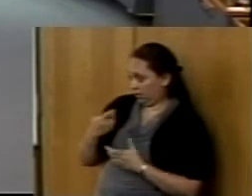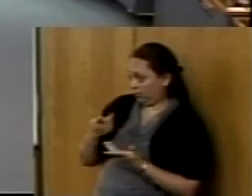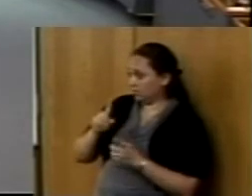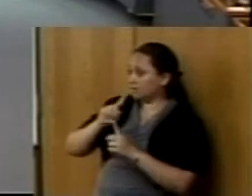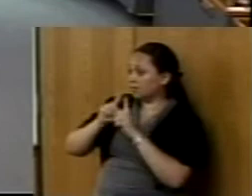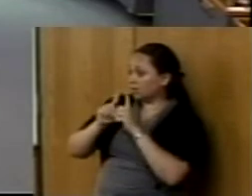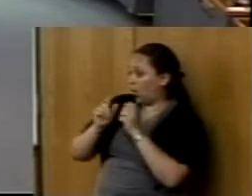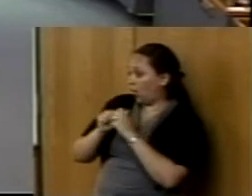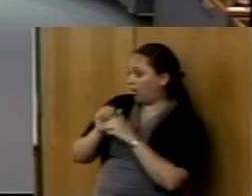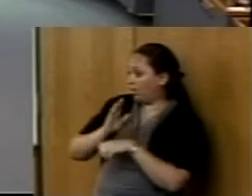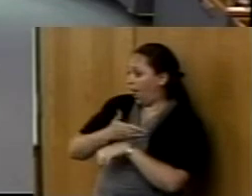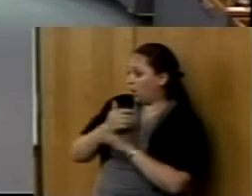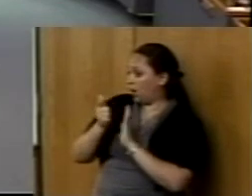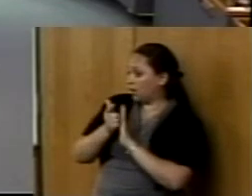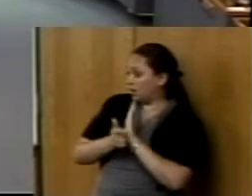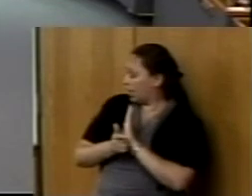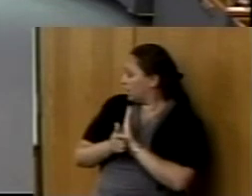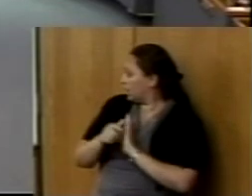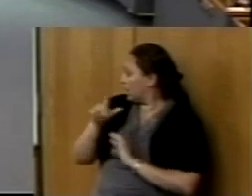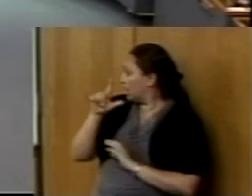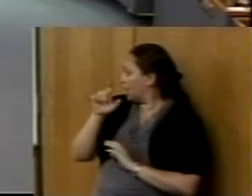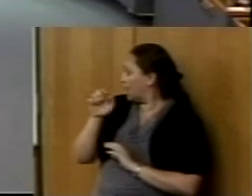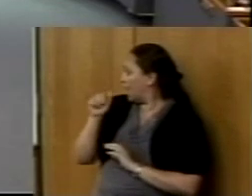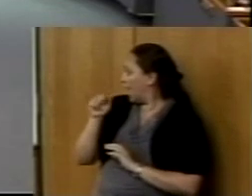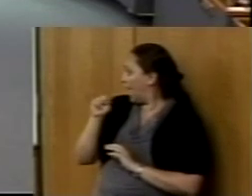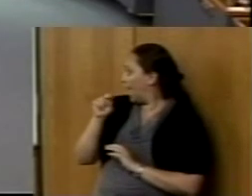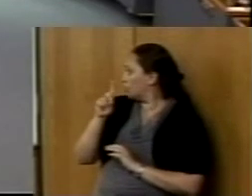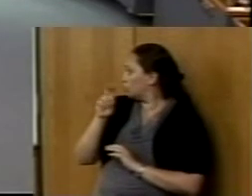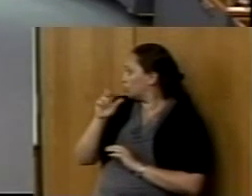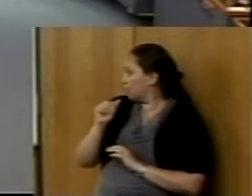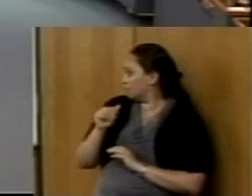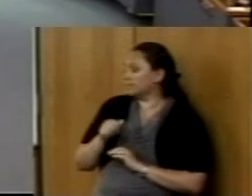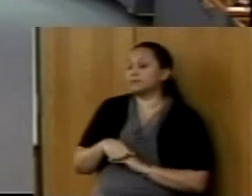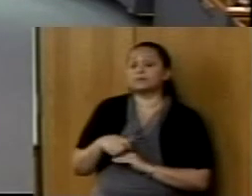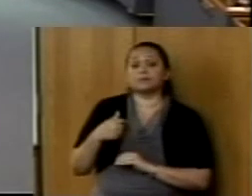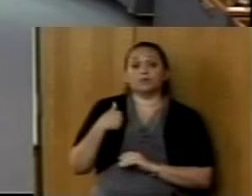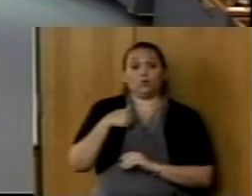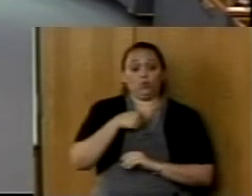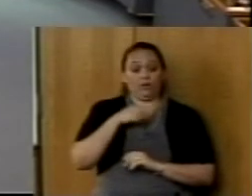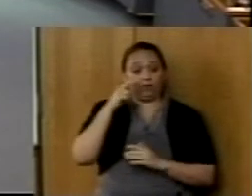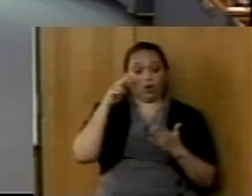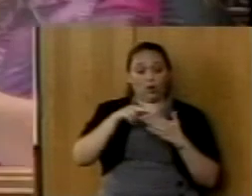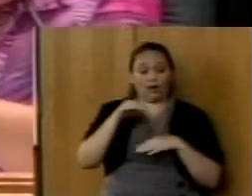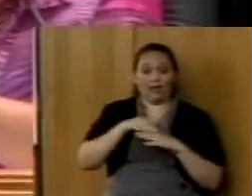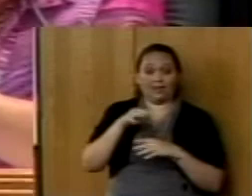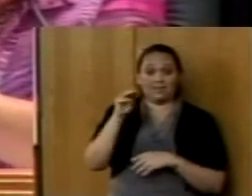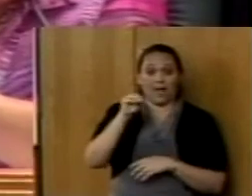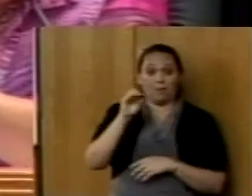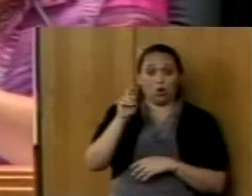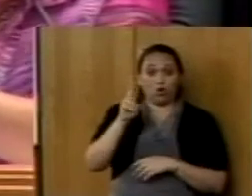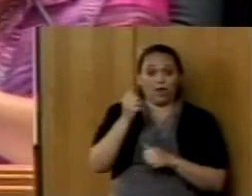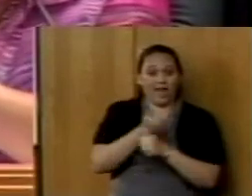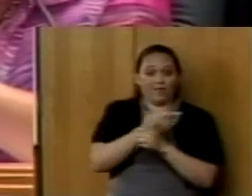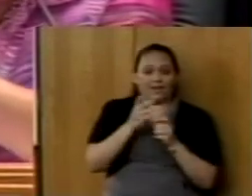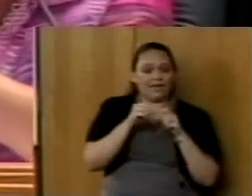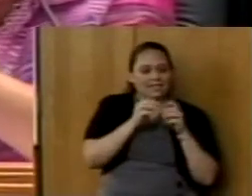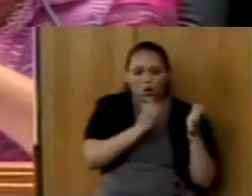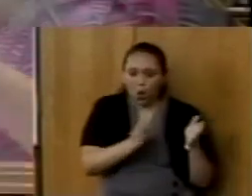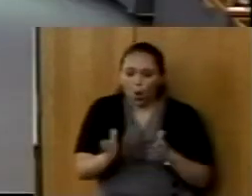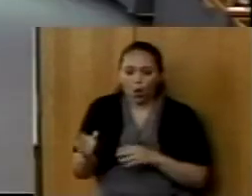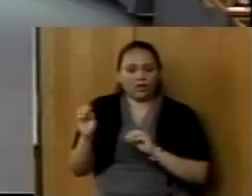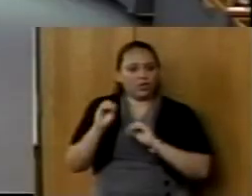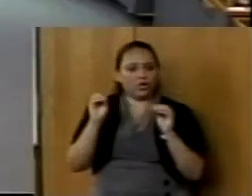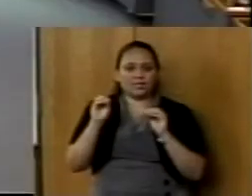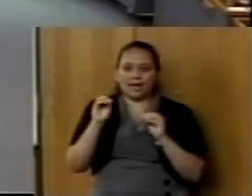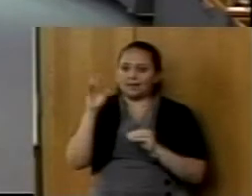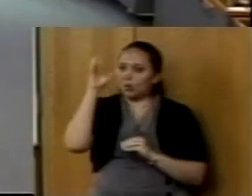with our attorney, Leandra? We've looked at this MOU, and everything is in order, and there's